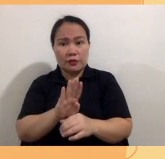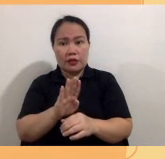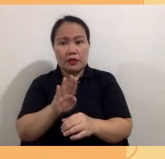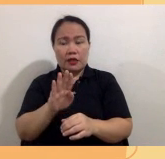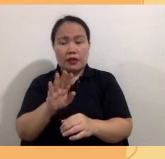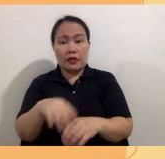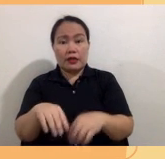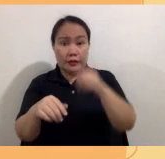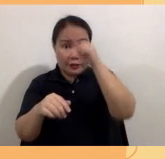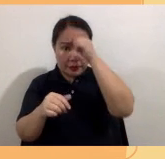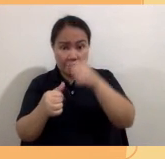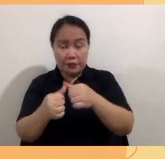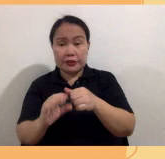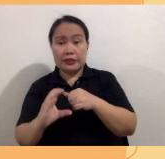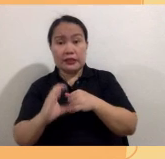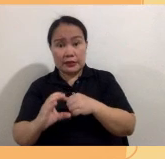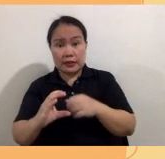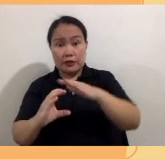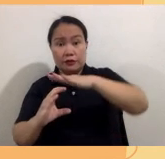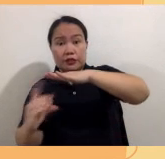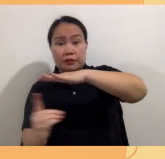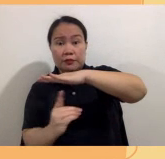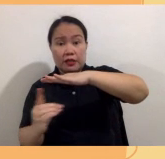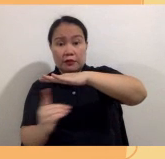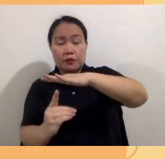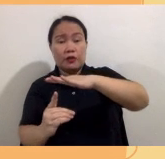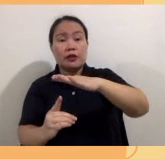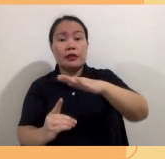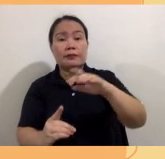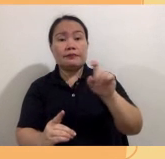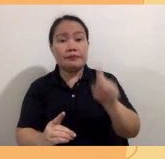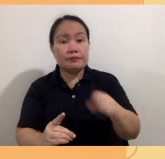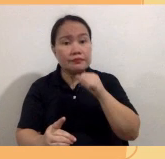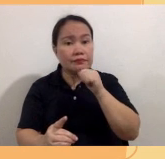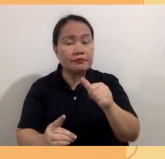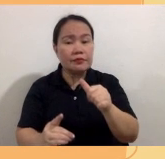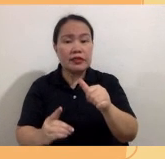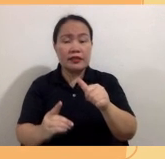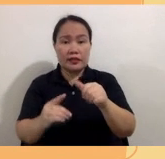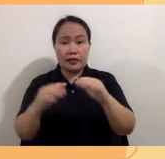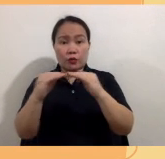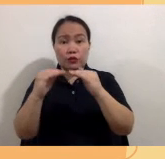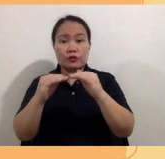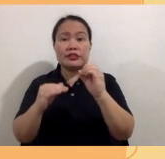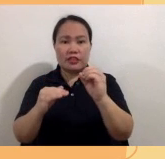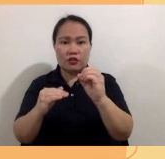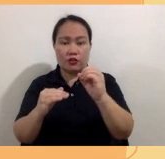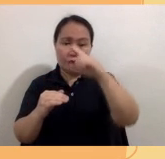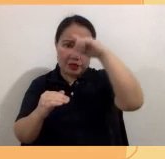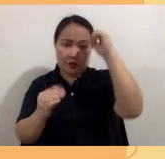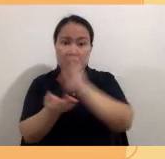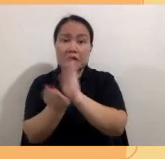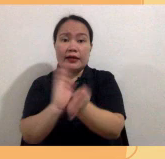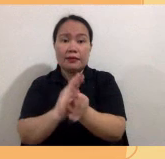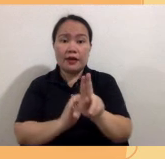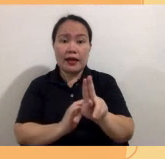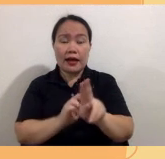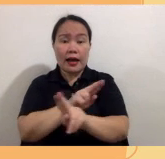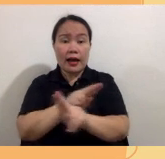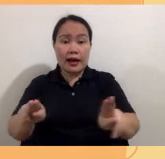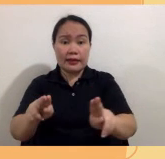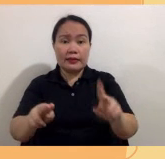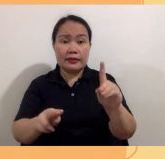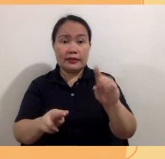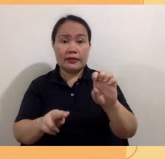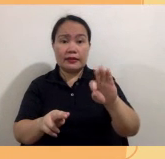your C should not be equal to 0 kasi magiging undefined siya. Okay? And then,